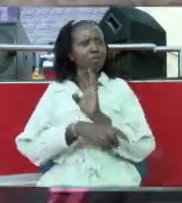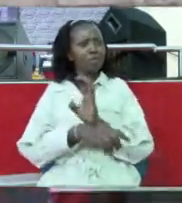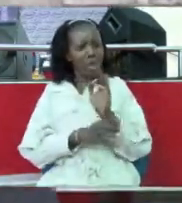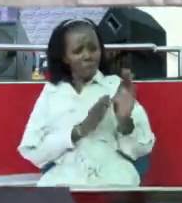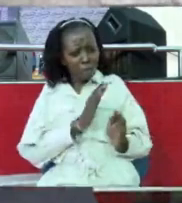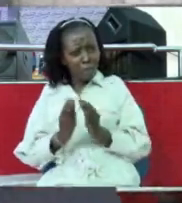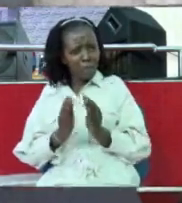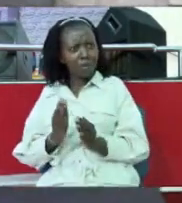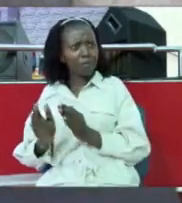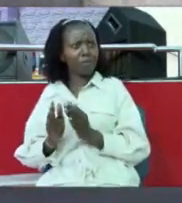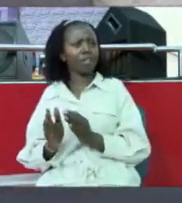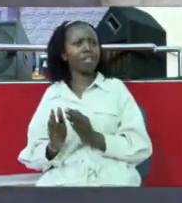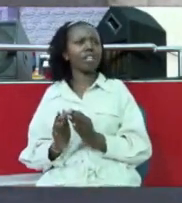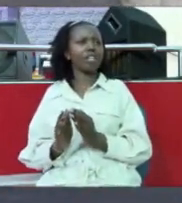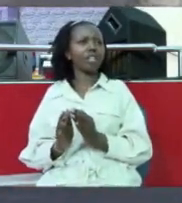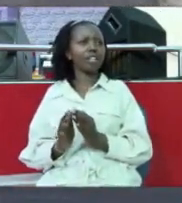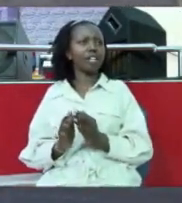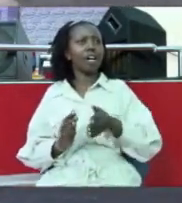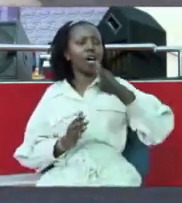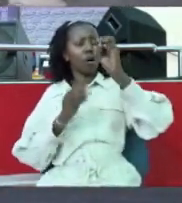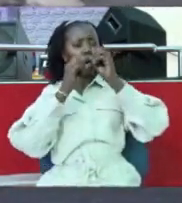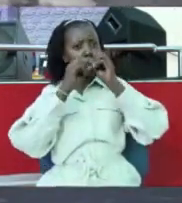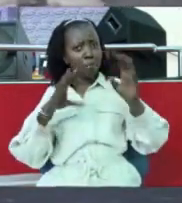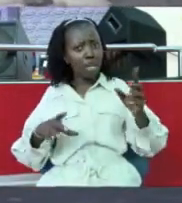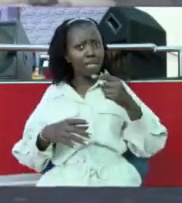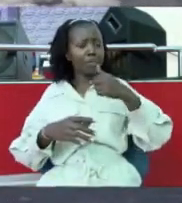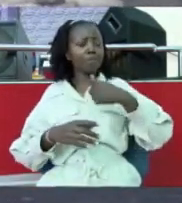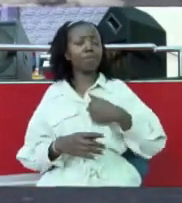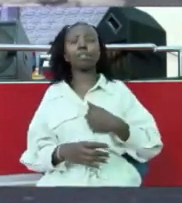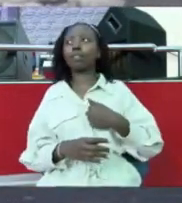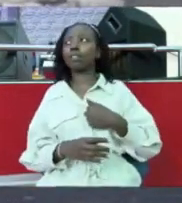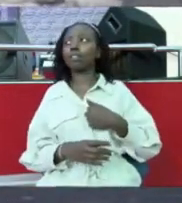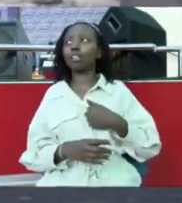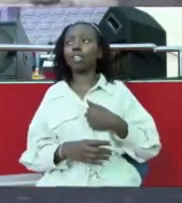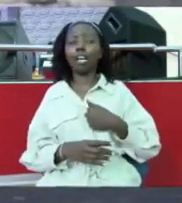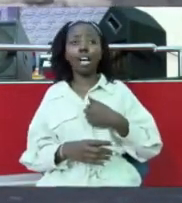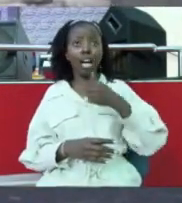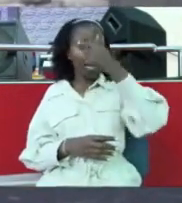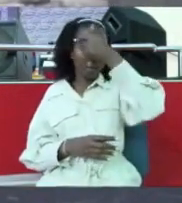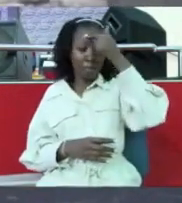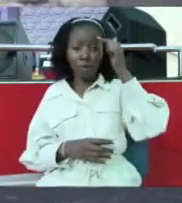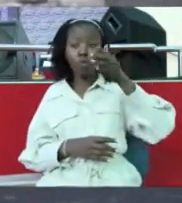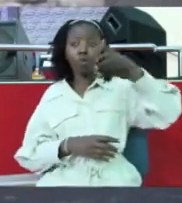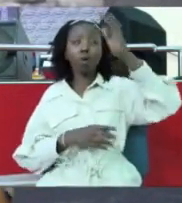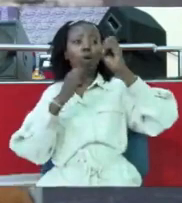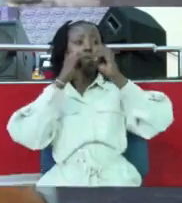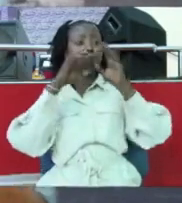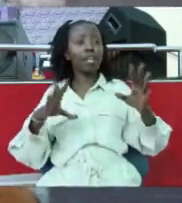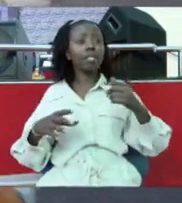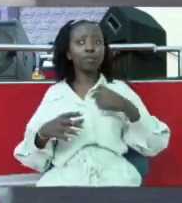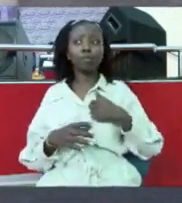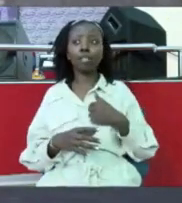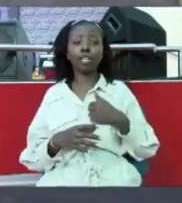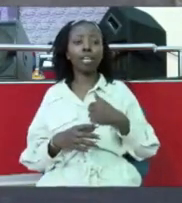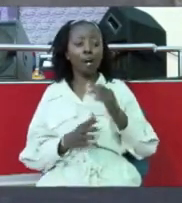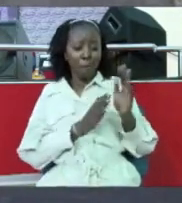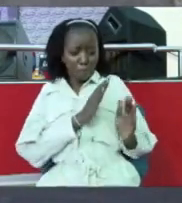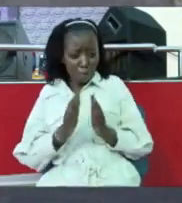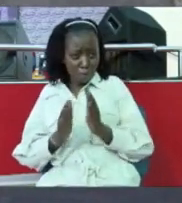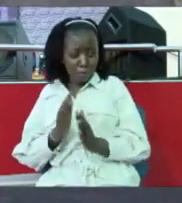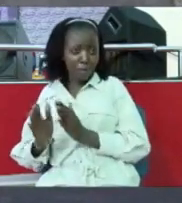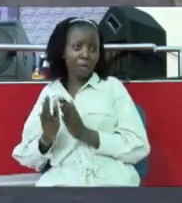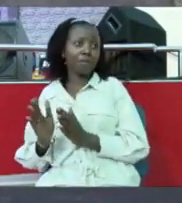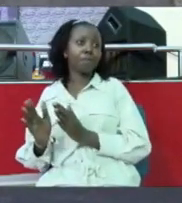kanisani. The motivation is that God has blessed me. Himizo ni kwamba Mungu amenibariki. And because he has blessed me, I prepare. Kwa sababu amenibariki